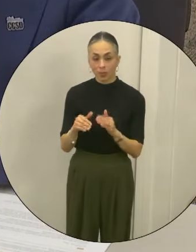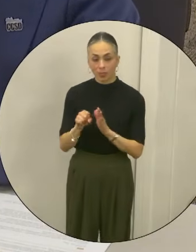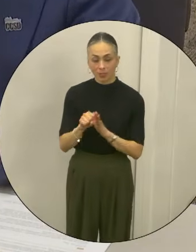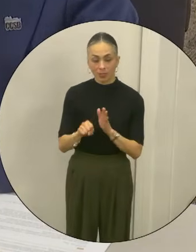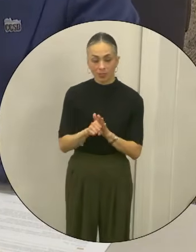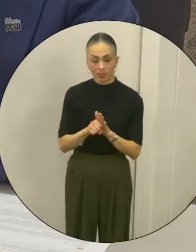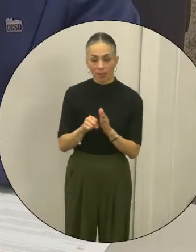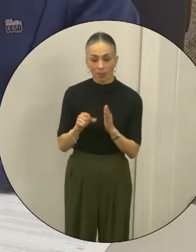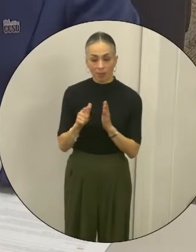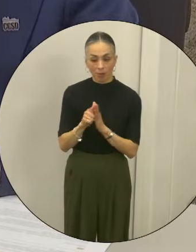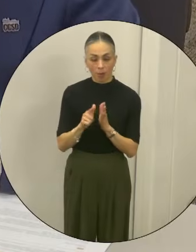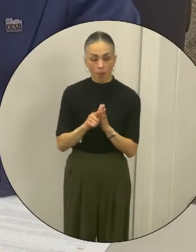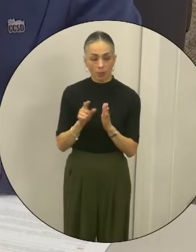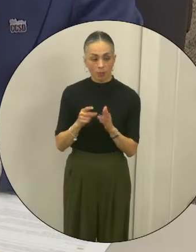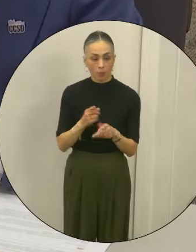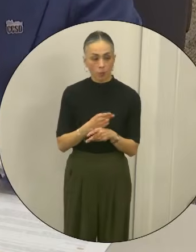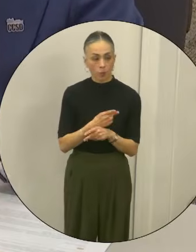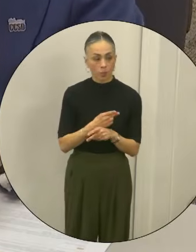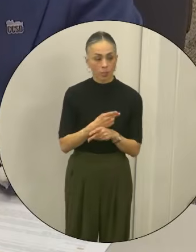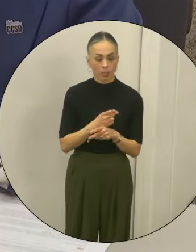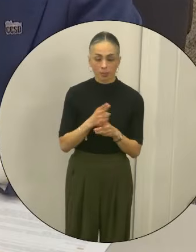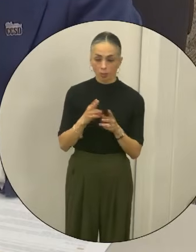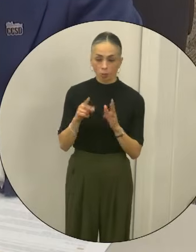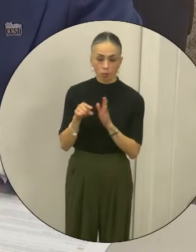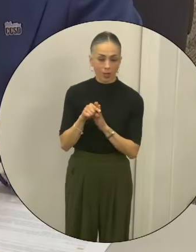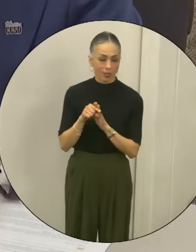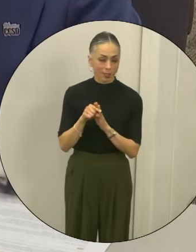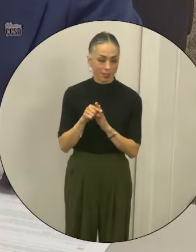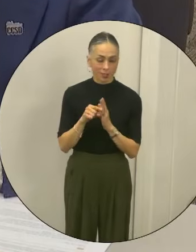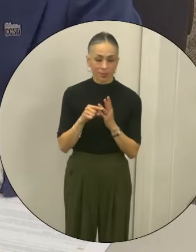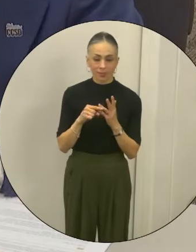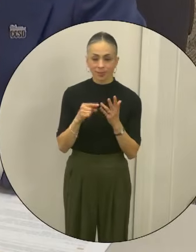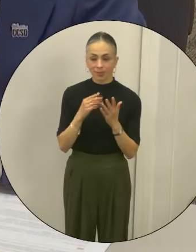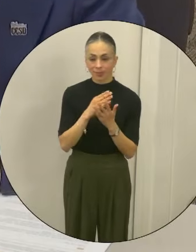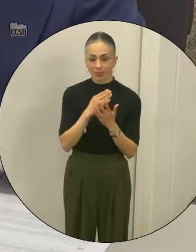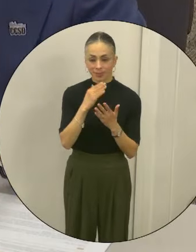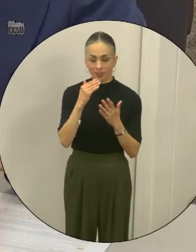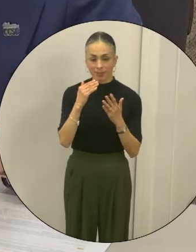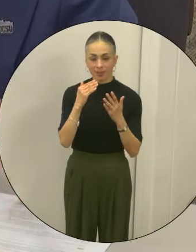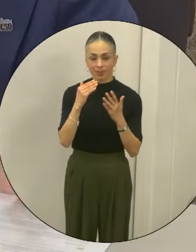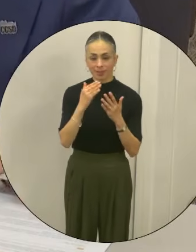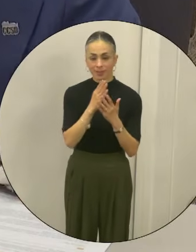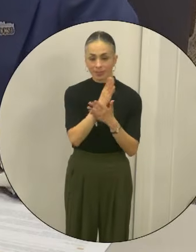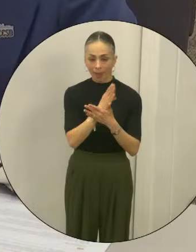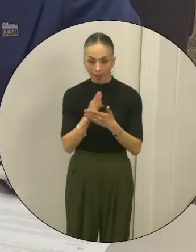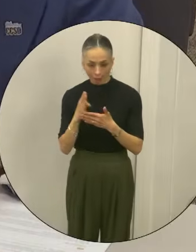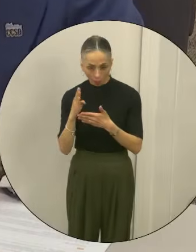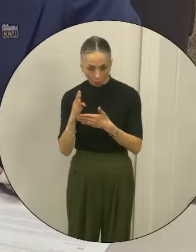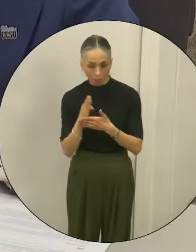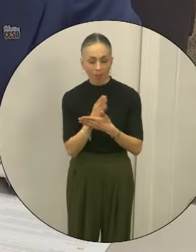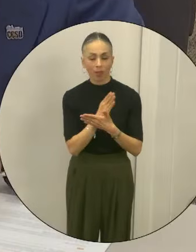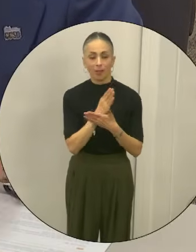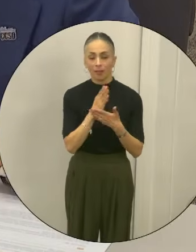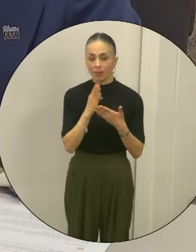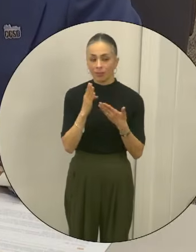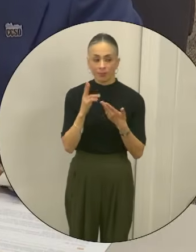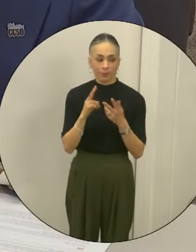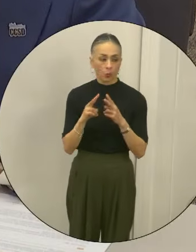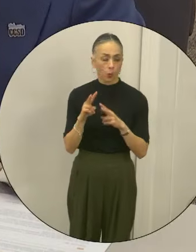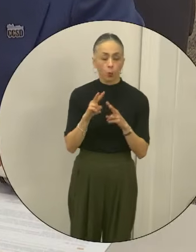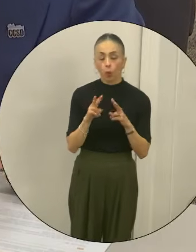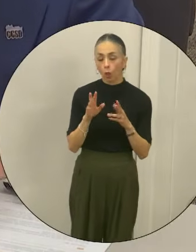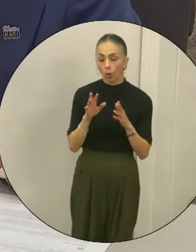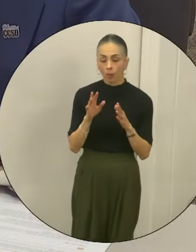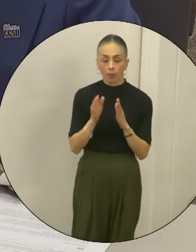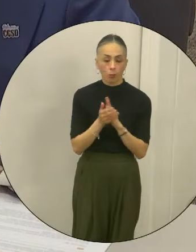we have to use the uniform grading scale. Our future conversations with you and stakeholders, if we were to pursue that one, would look at things like proficiency